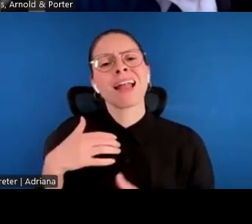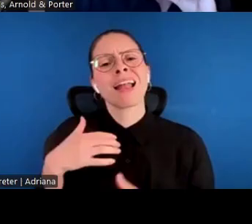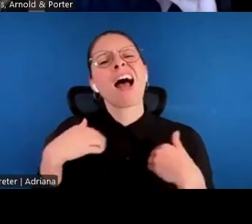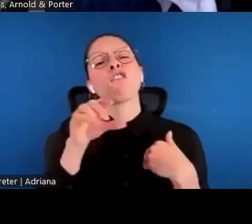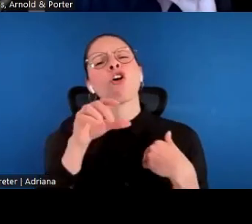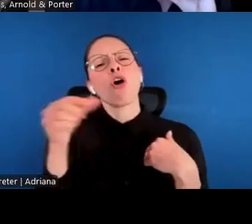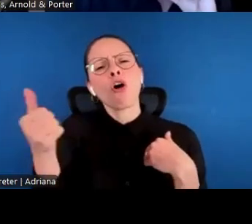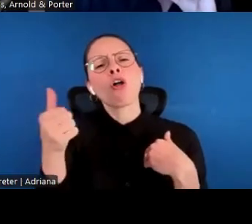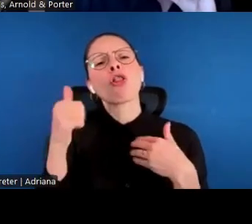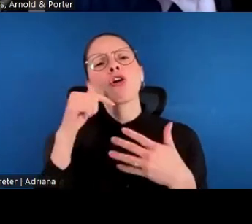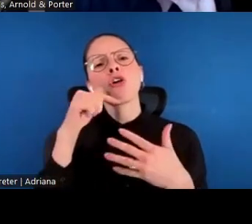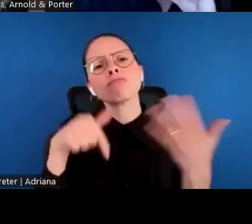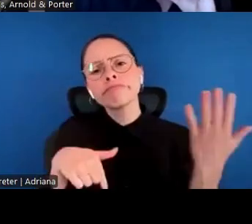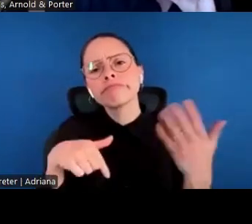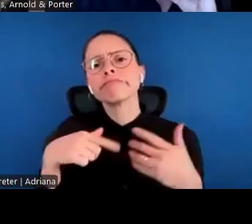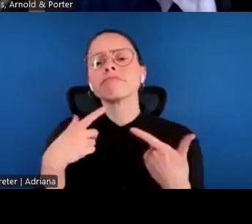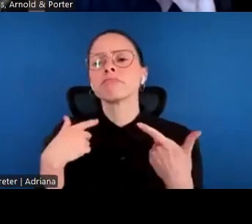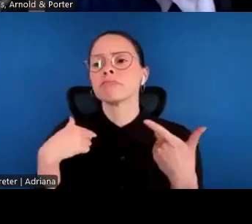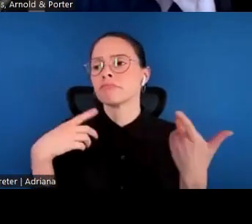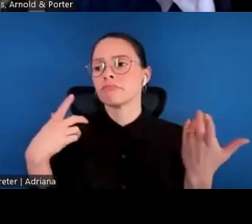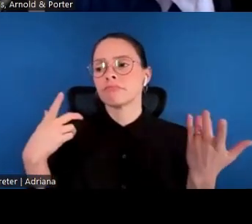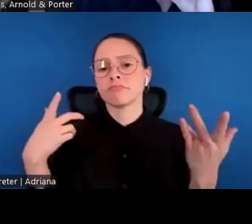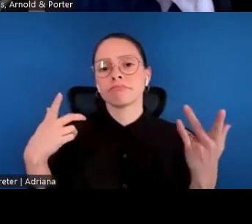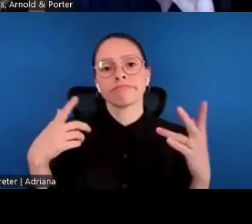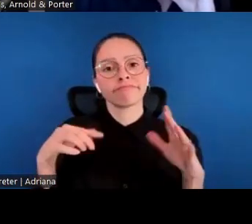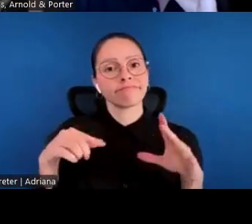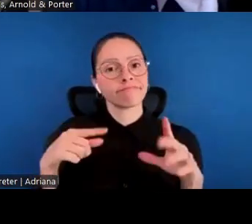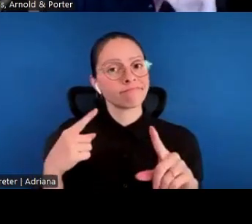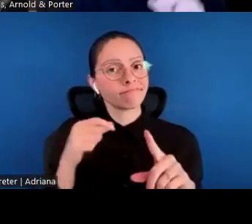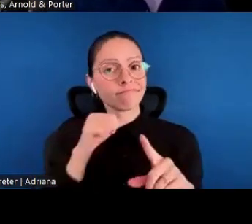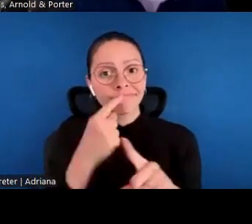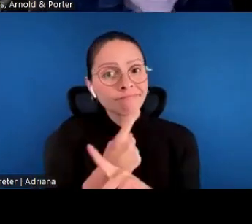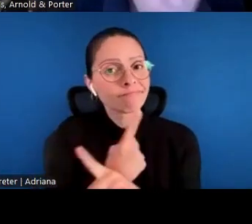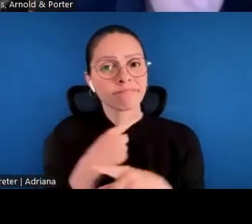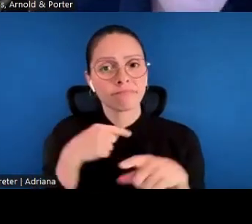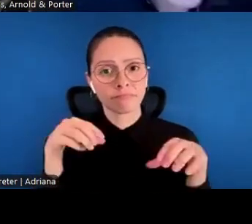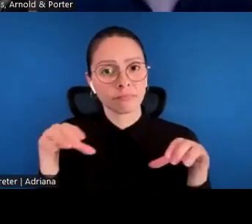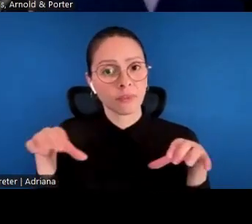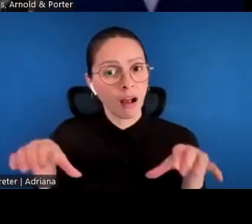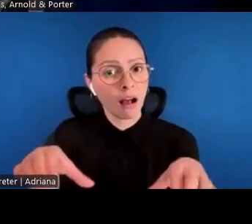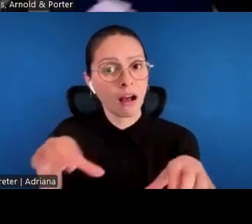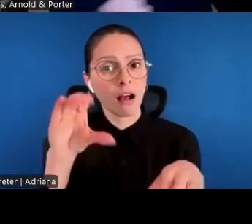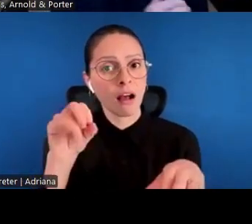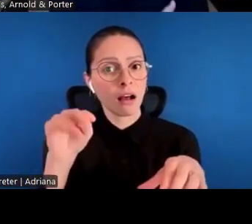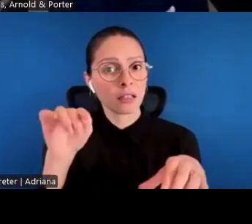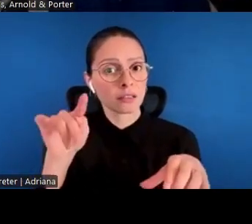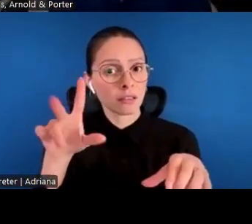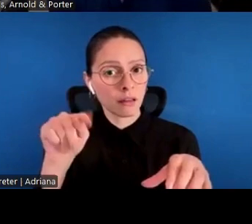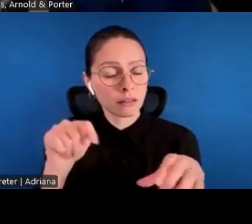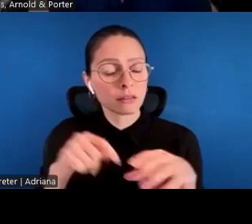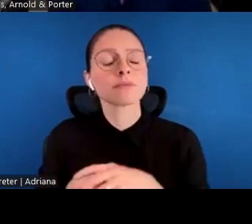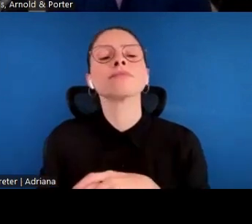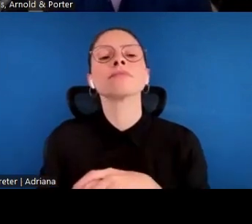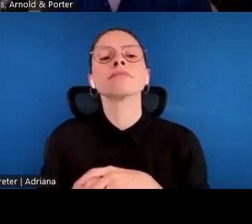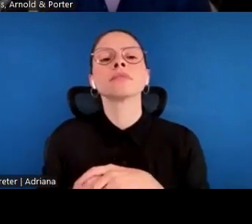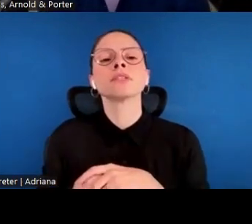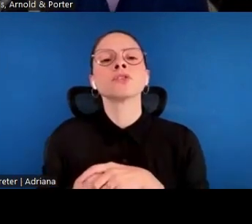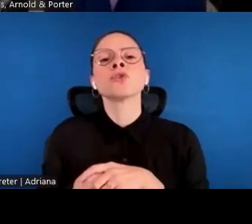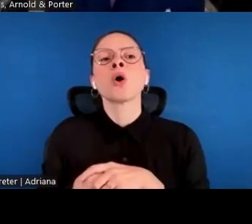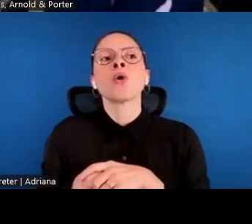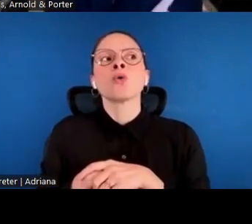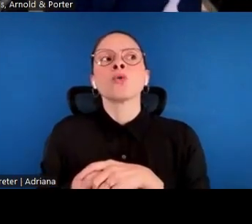like conduct unbecoming. So just because there is not a